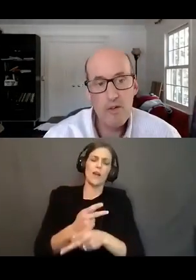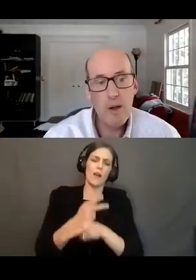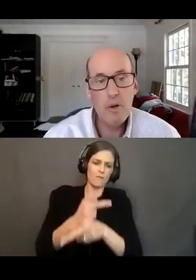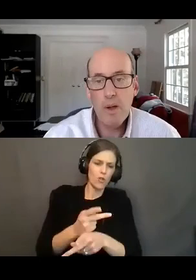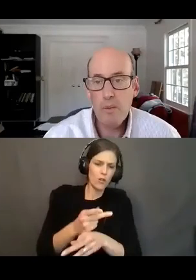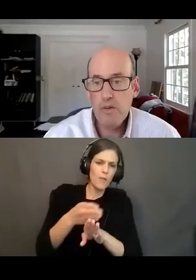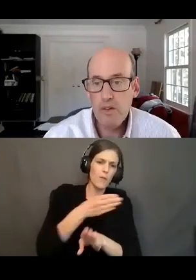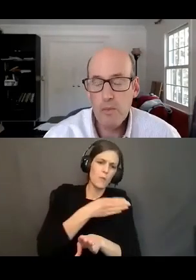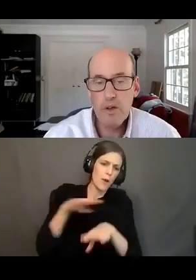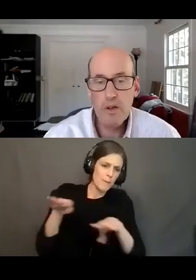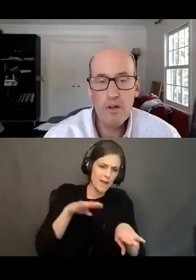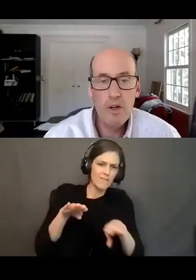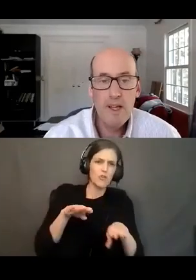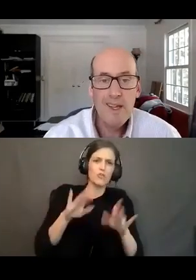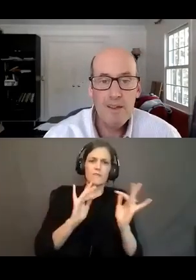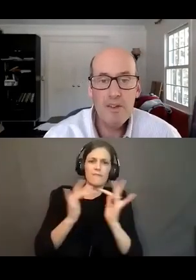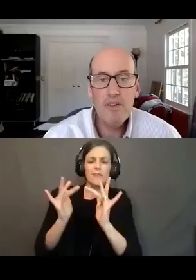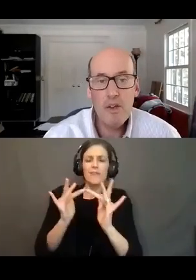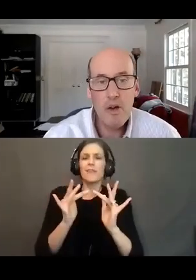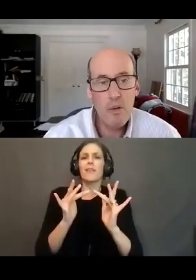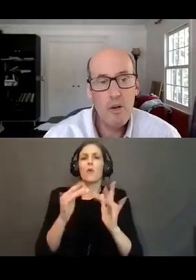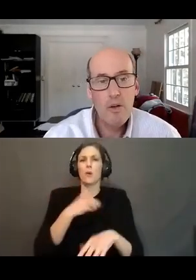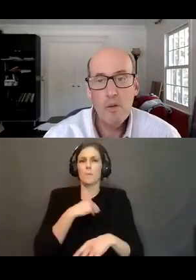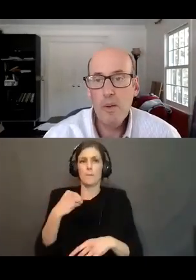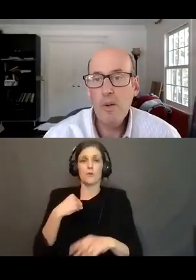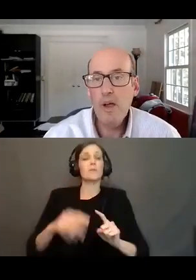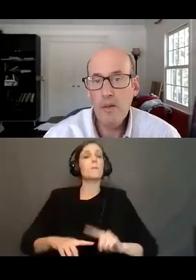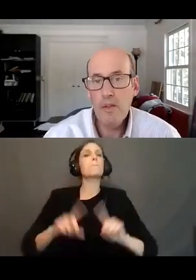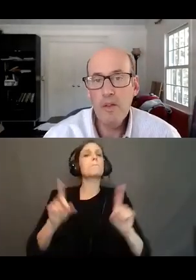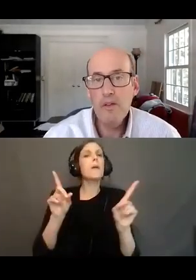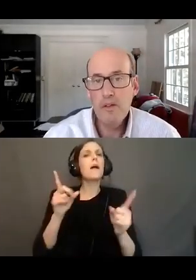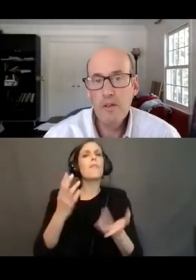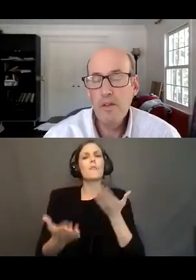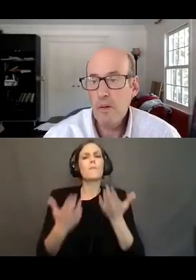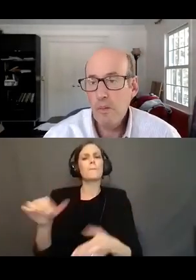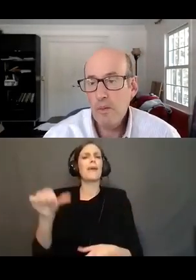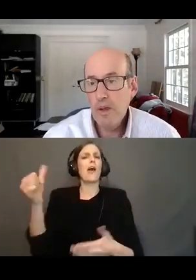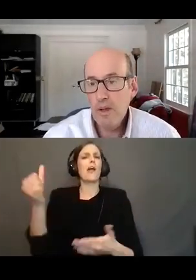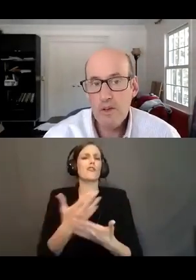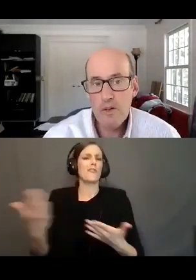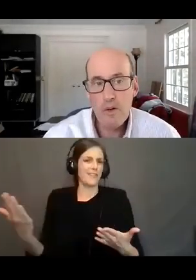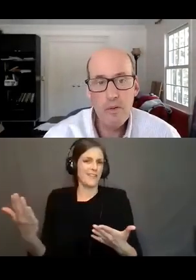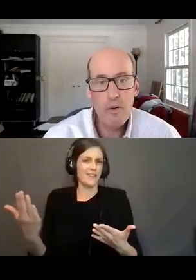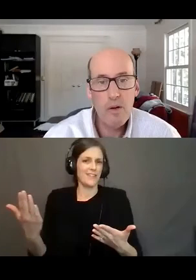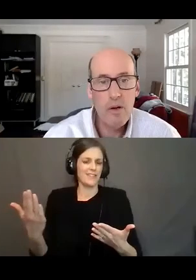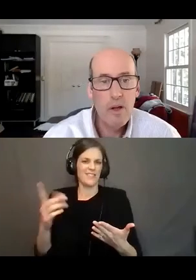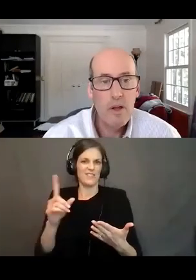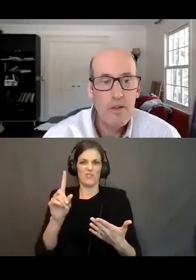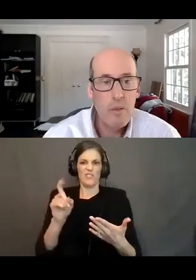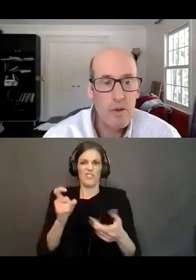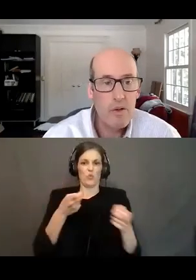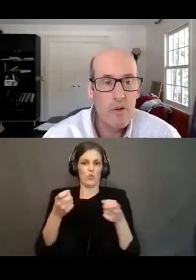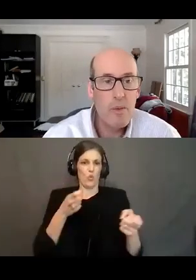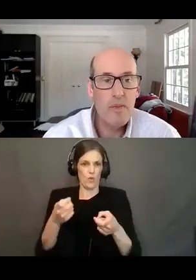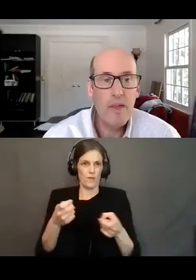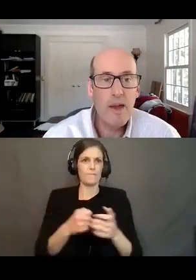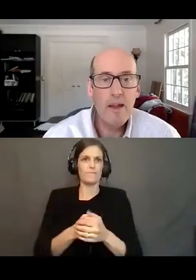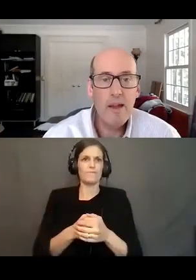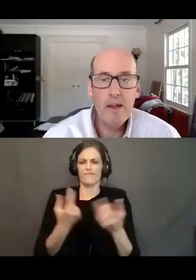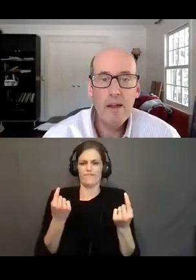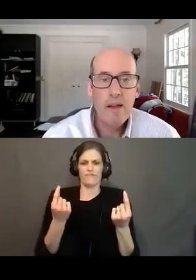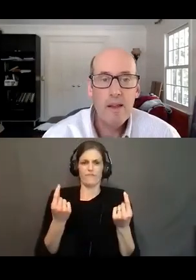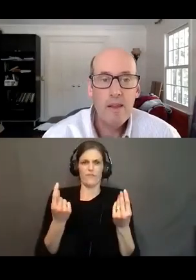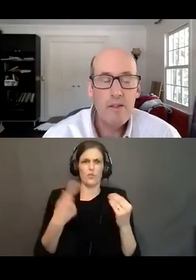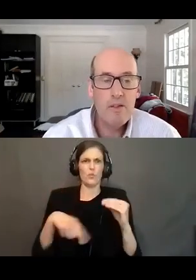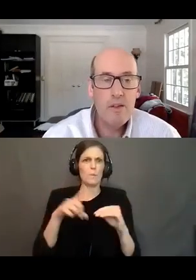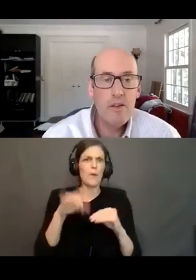behaviors of network members as a predictor. Even so, there might be other things that we need to control for. So what can we do about that?